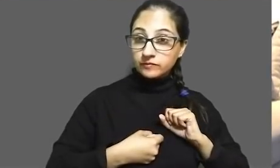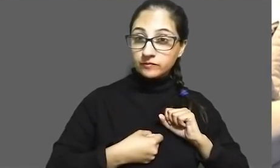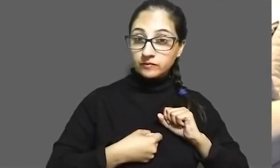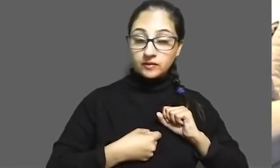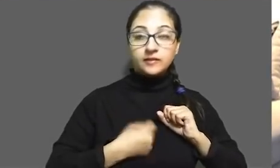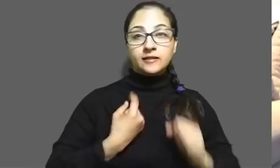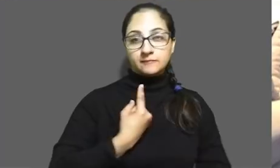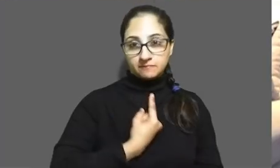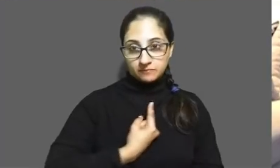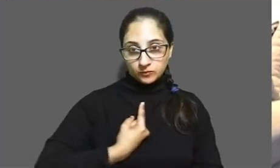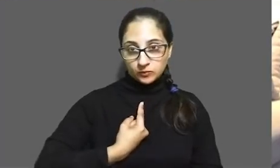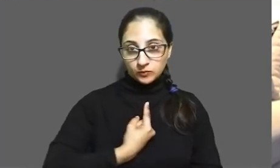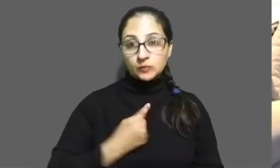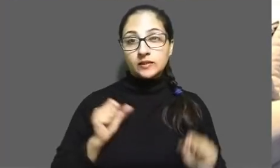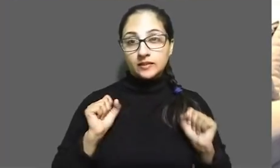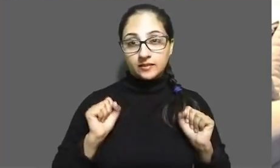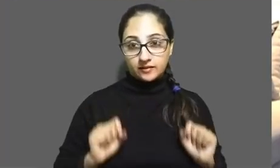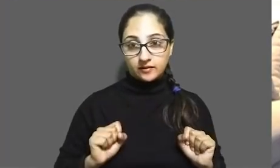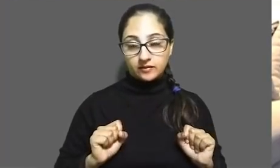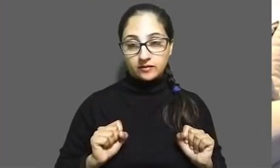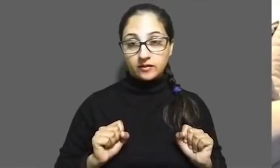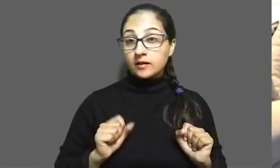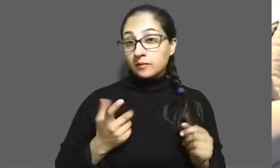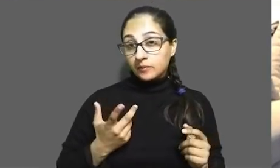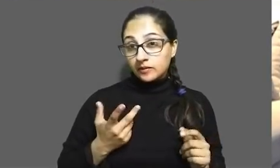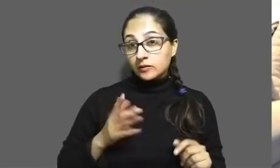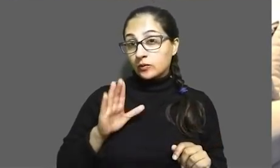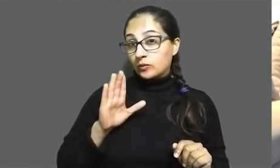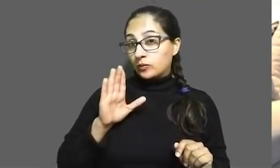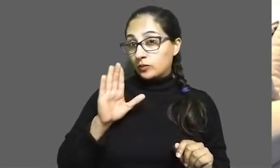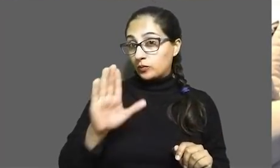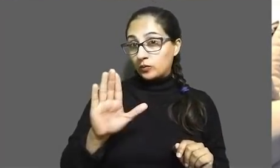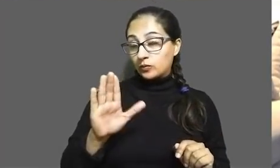if the tears come or if we feel sad.